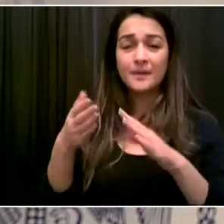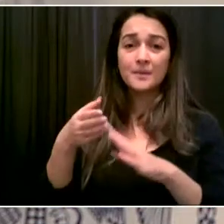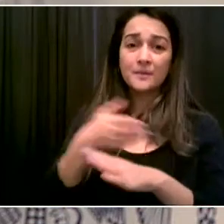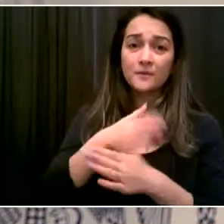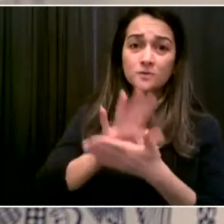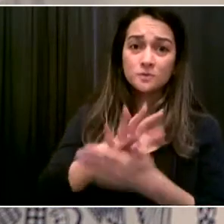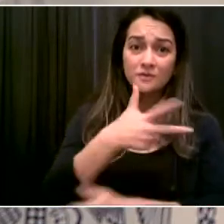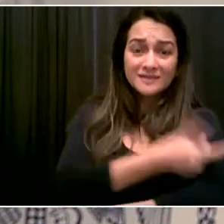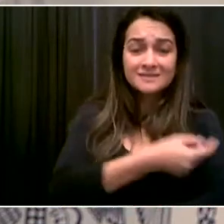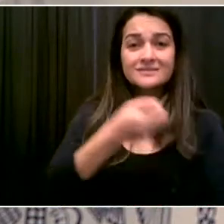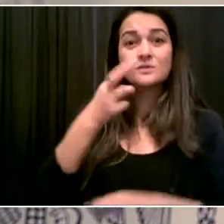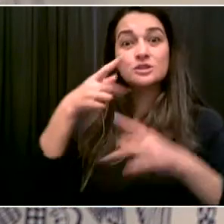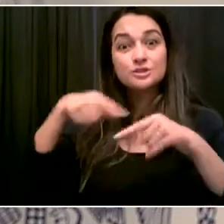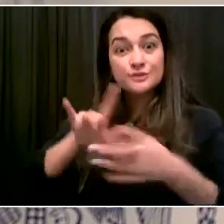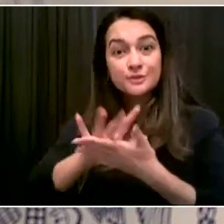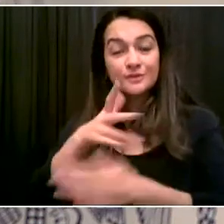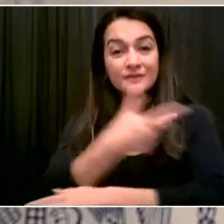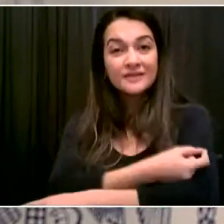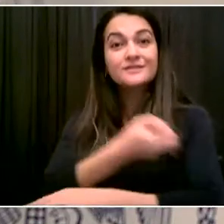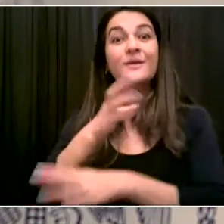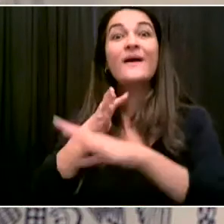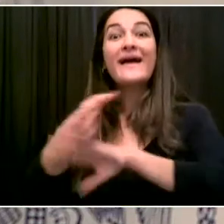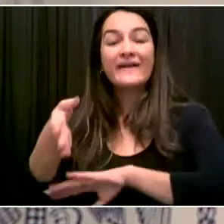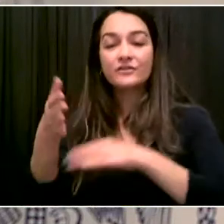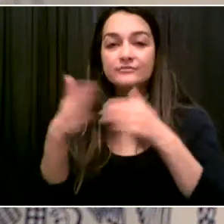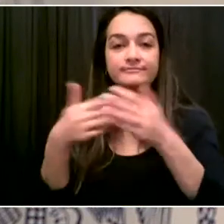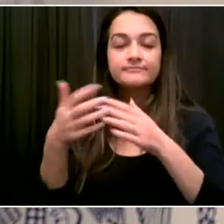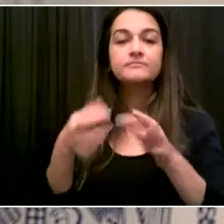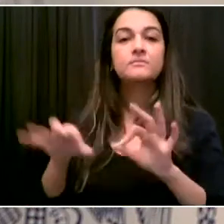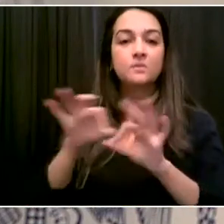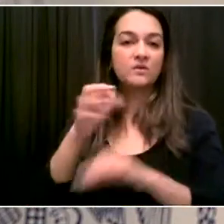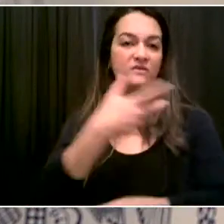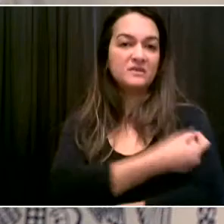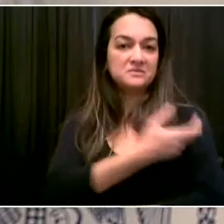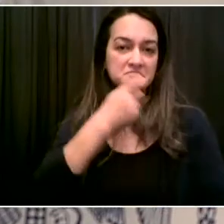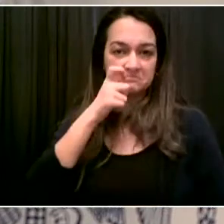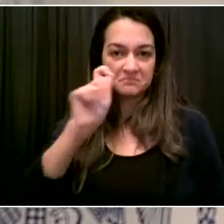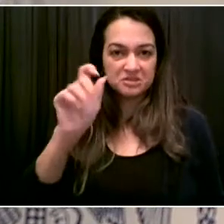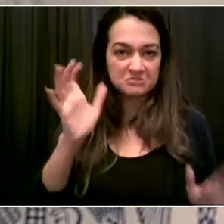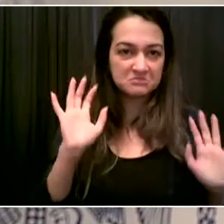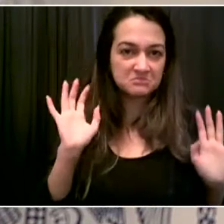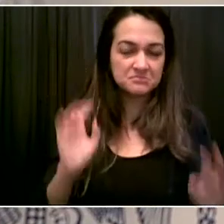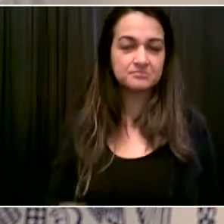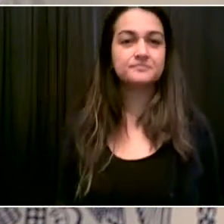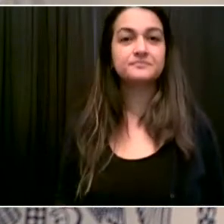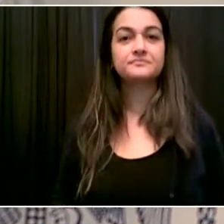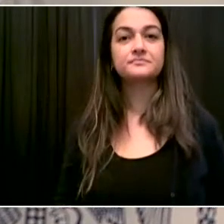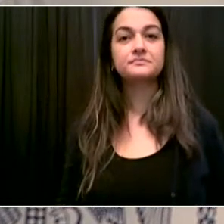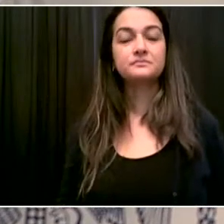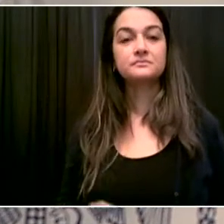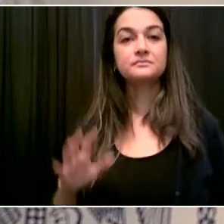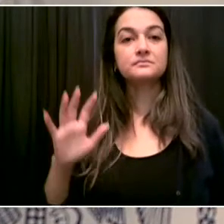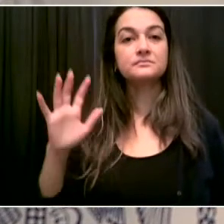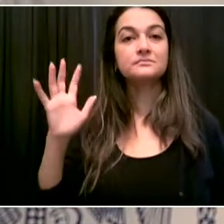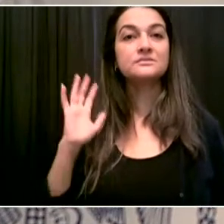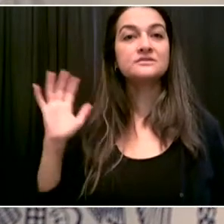But remember, even without vaccination, the incredible success we had keeping schools